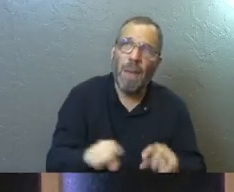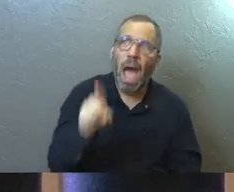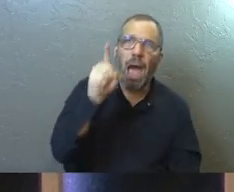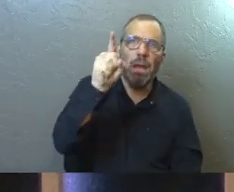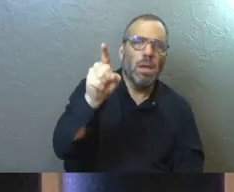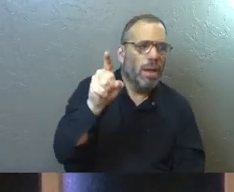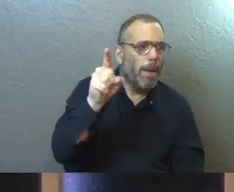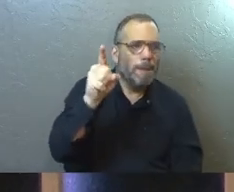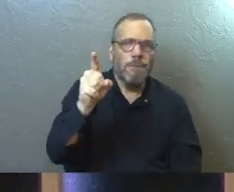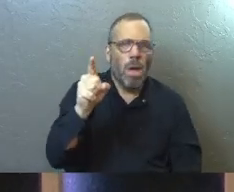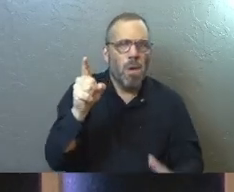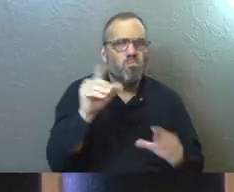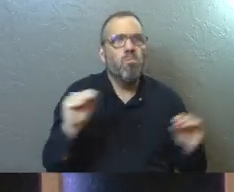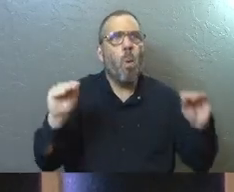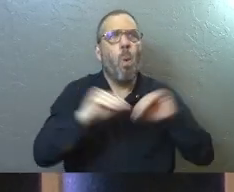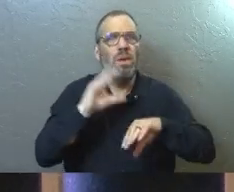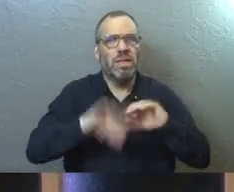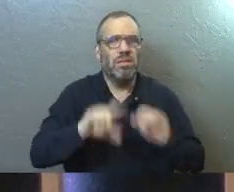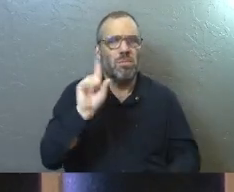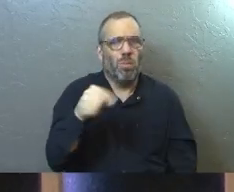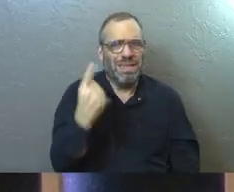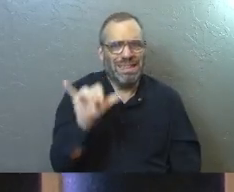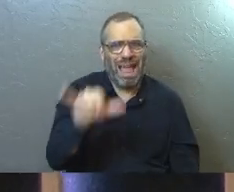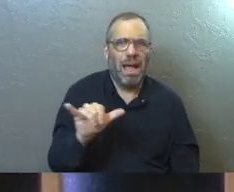he is so much more.